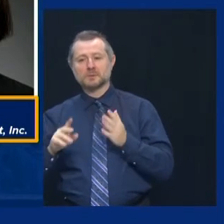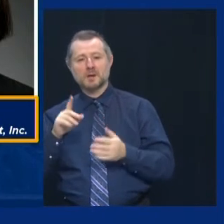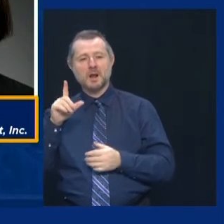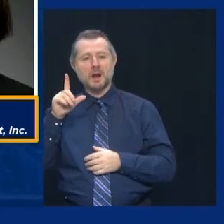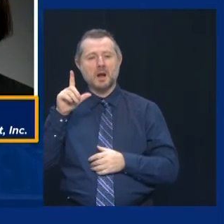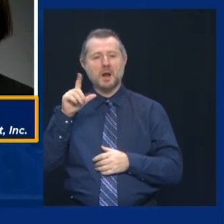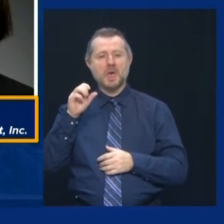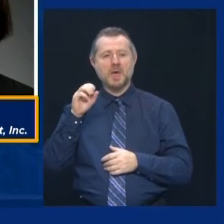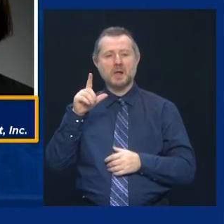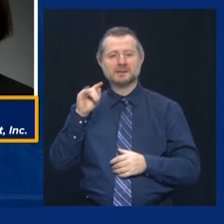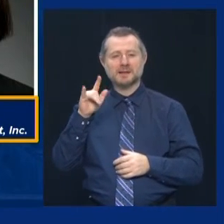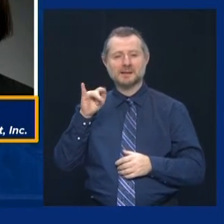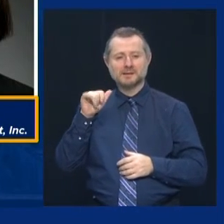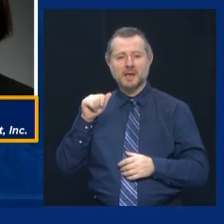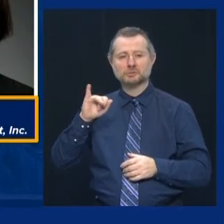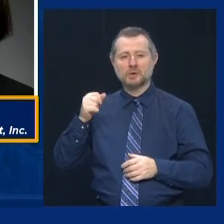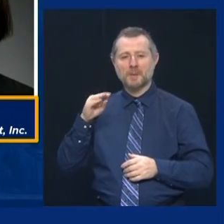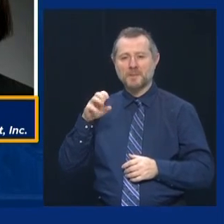General,